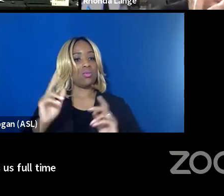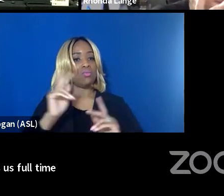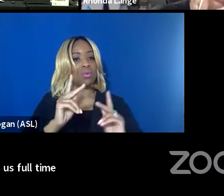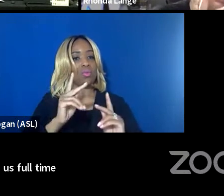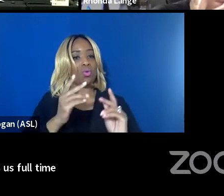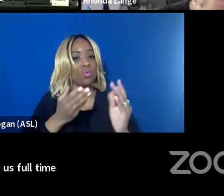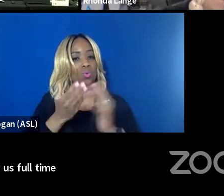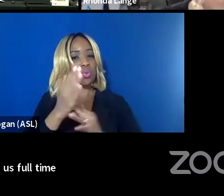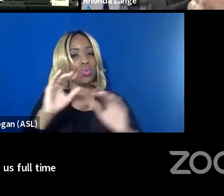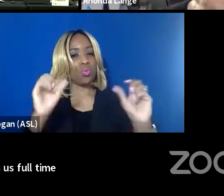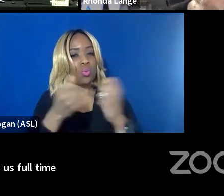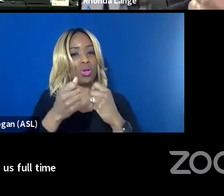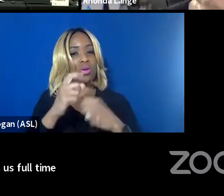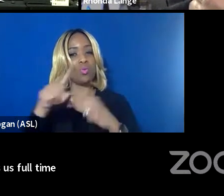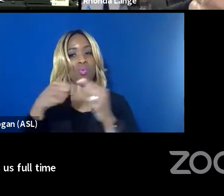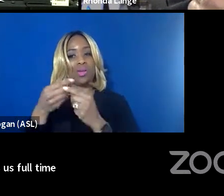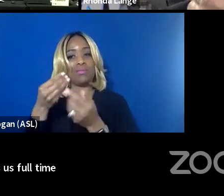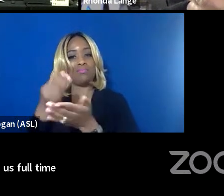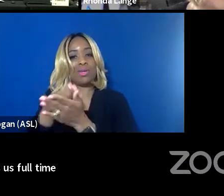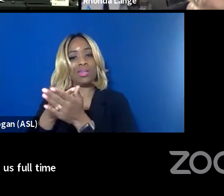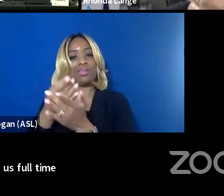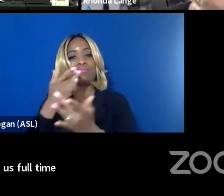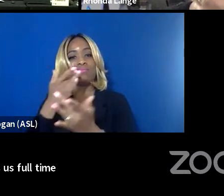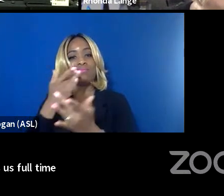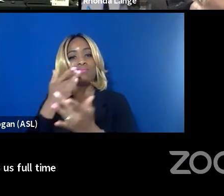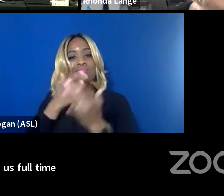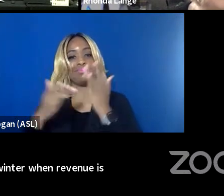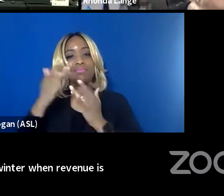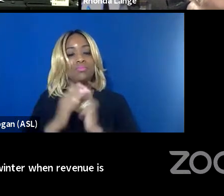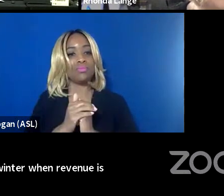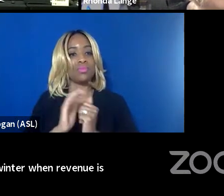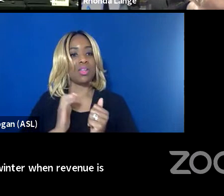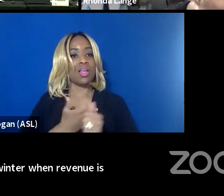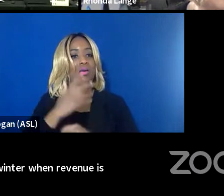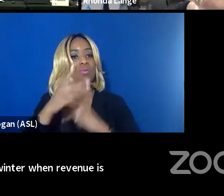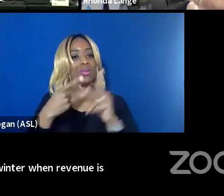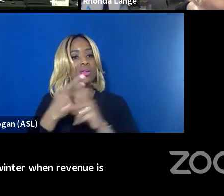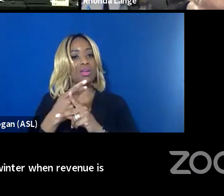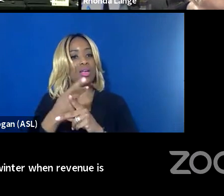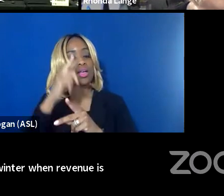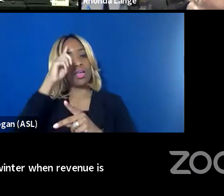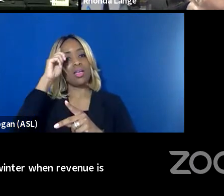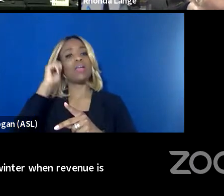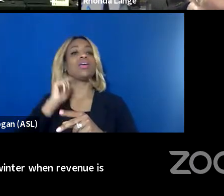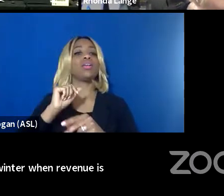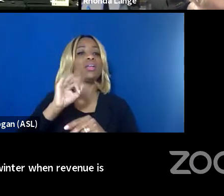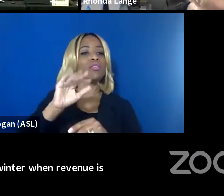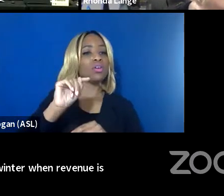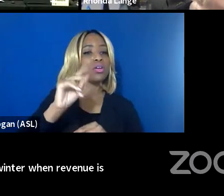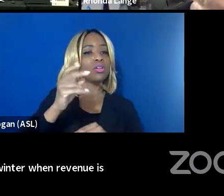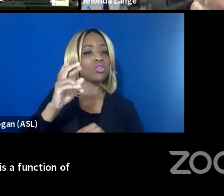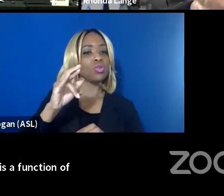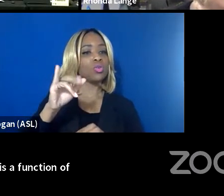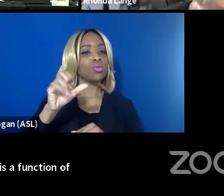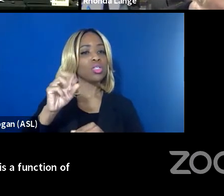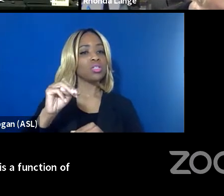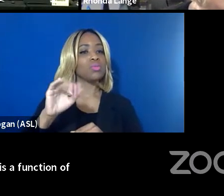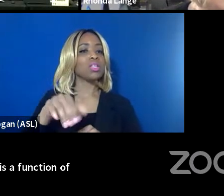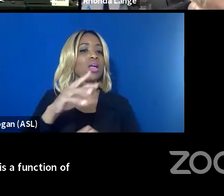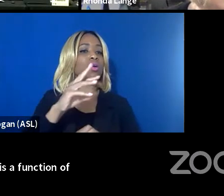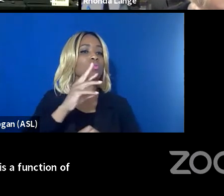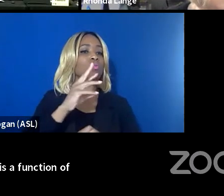is tight. Our form of tourism is a function of our location. In other words, water sports,